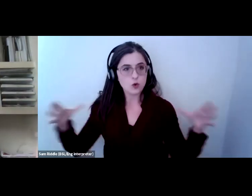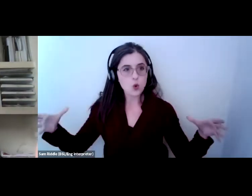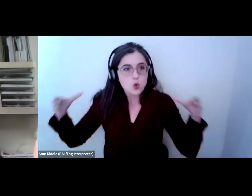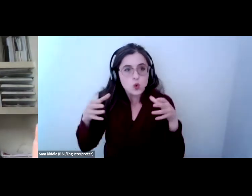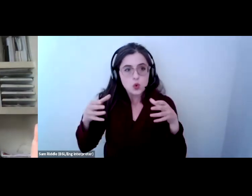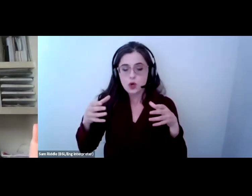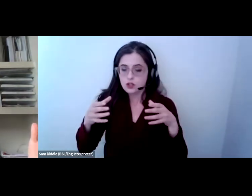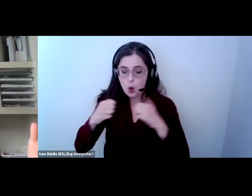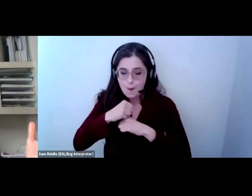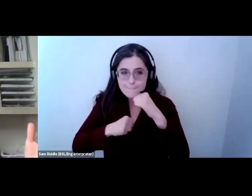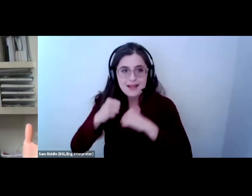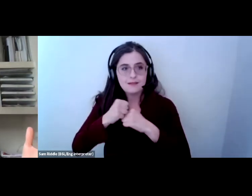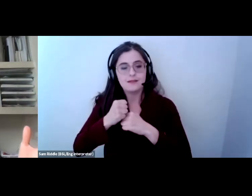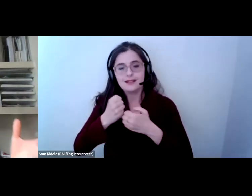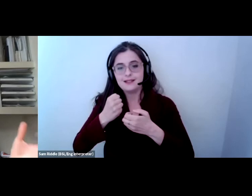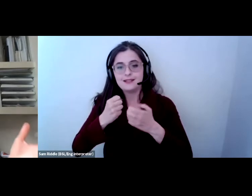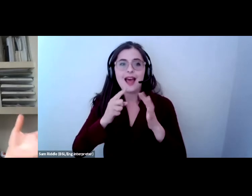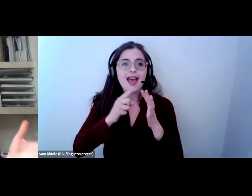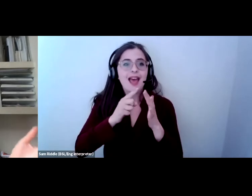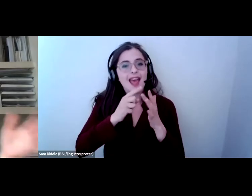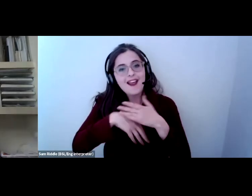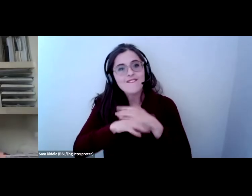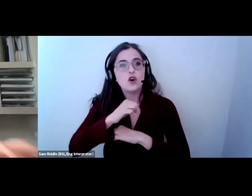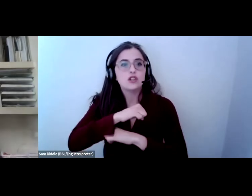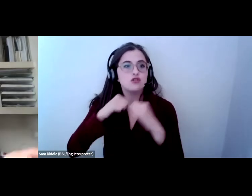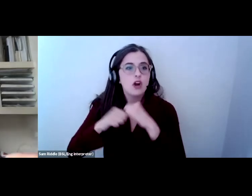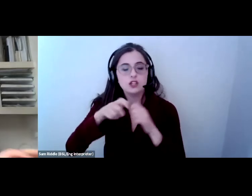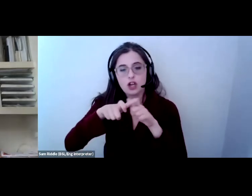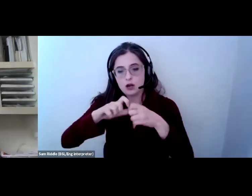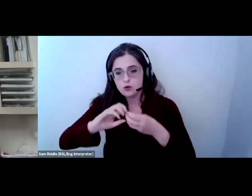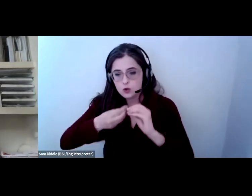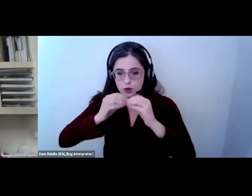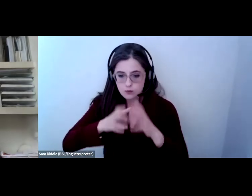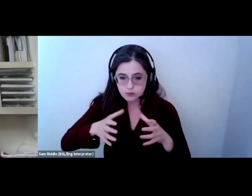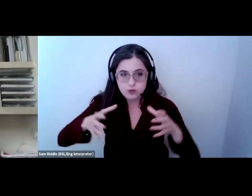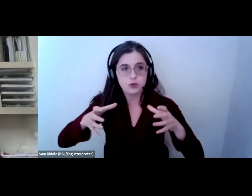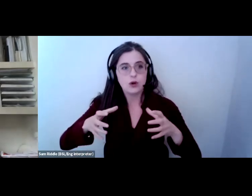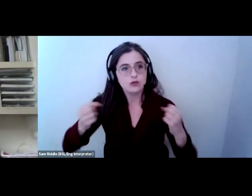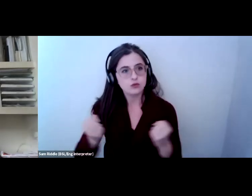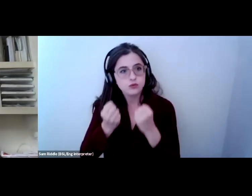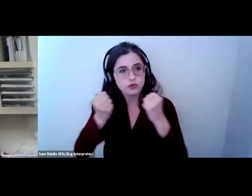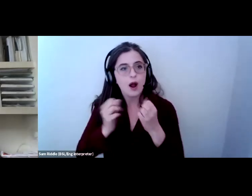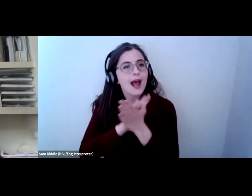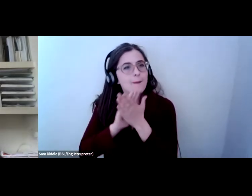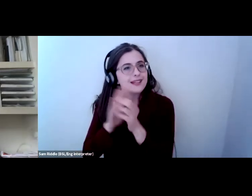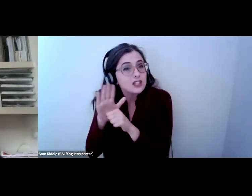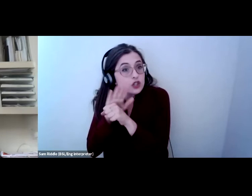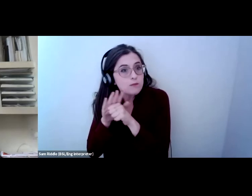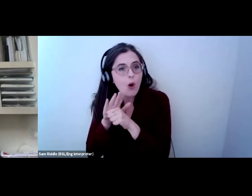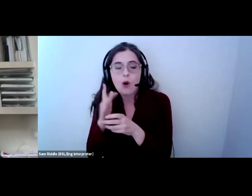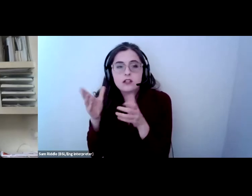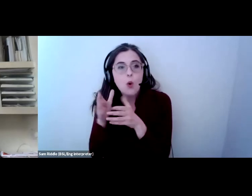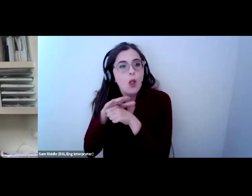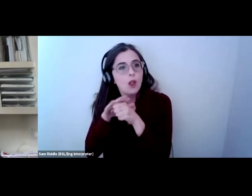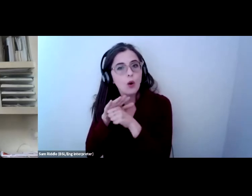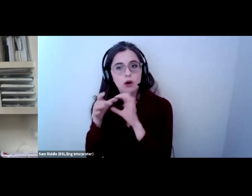the infrastructure, then this allows small local cooperatives also to